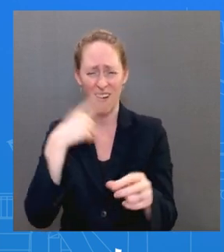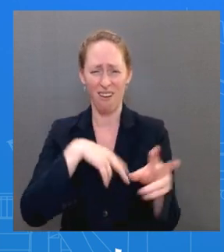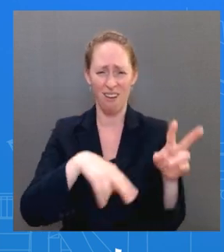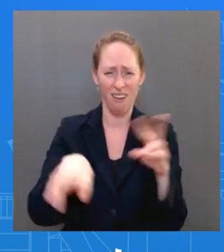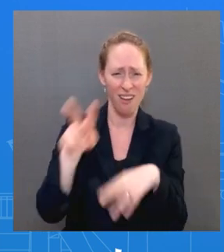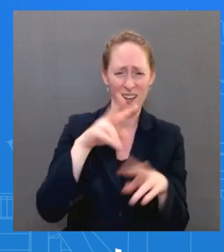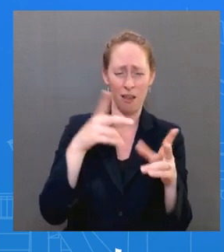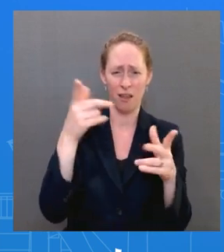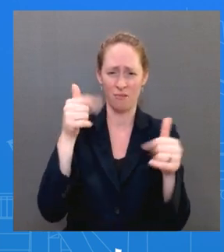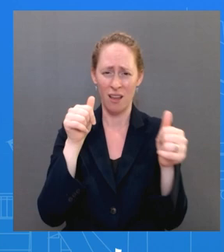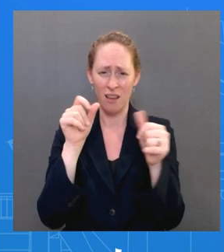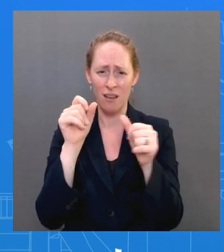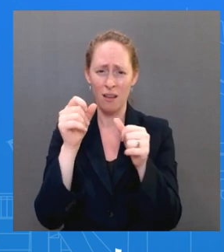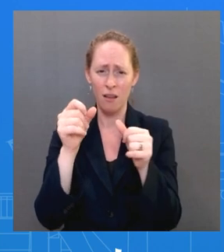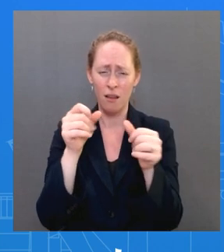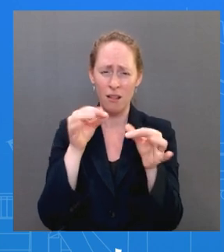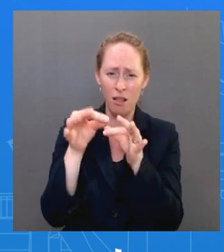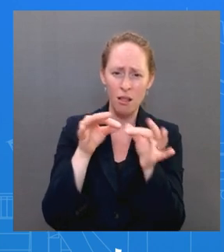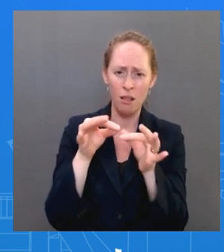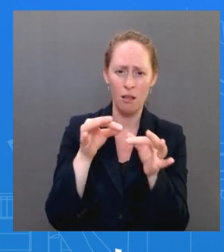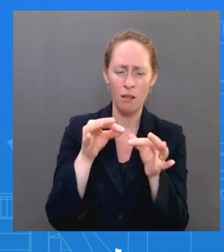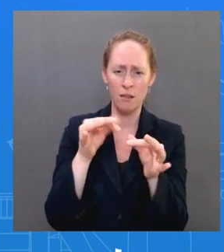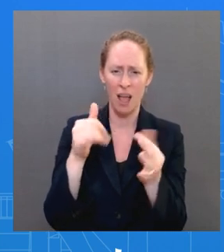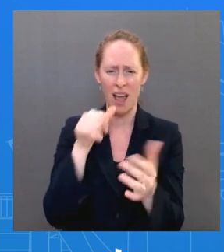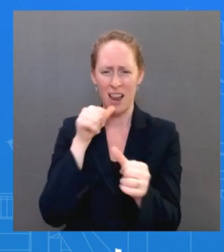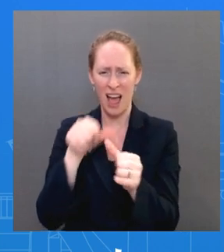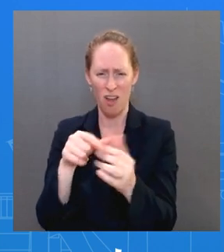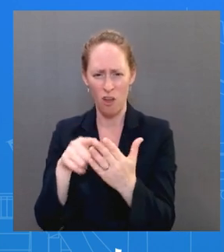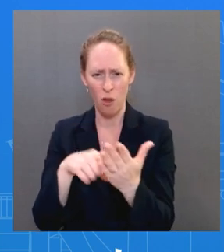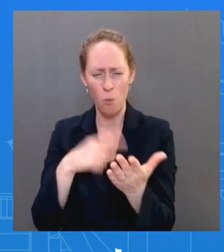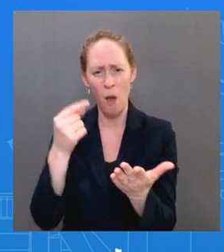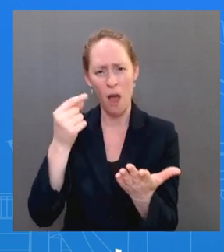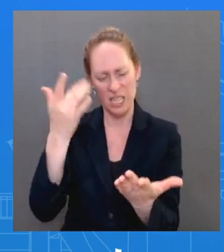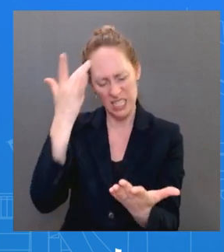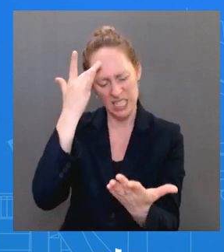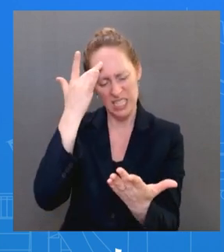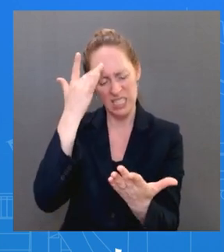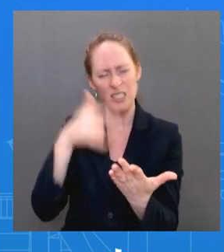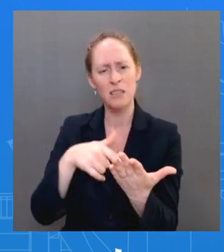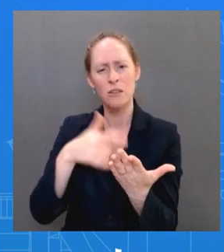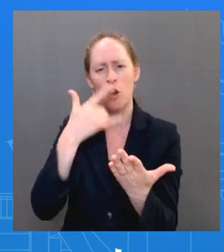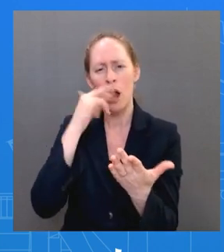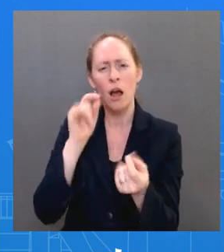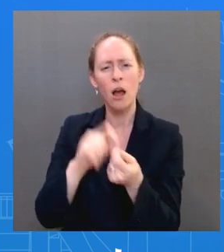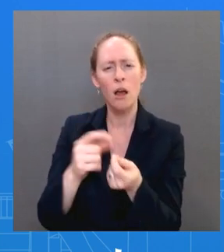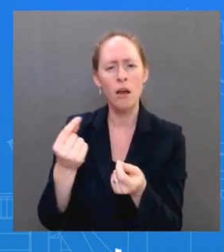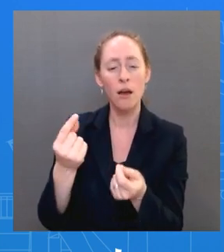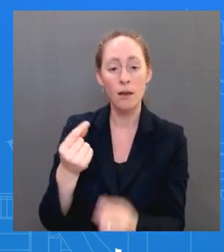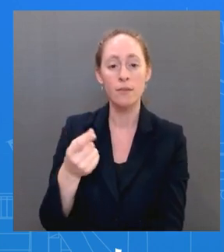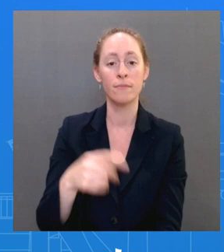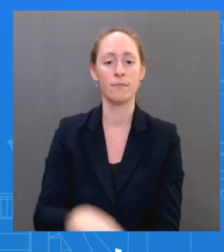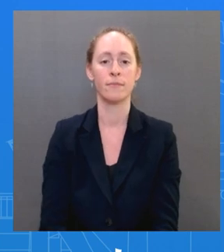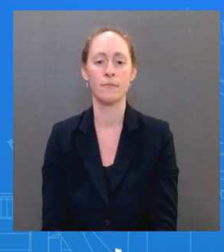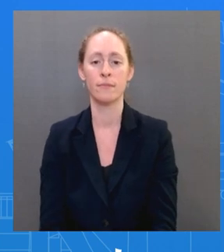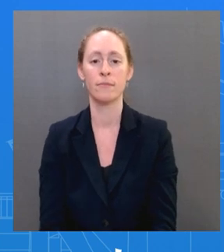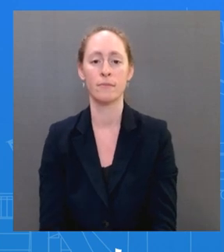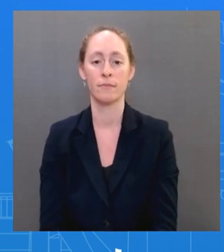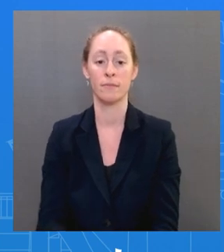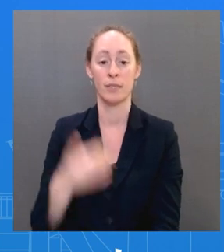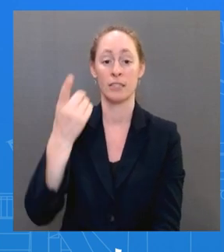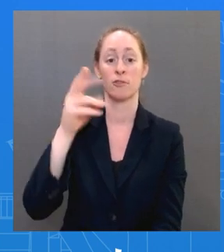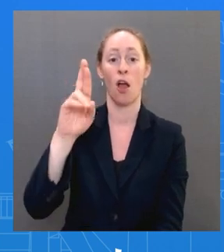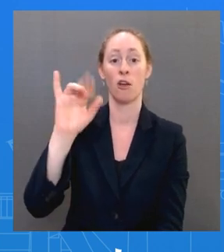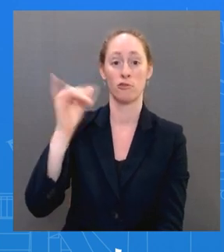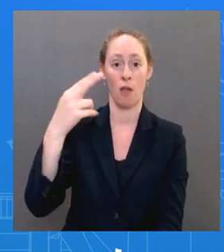letter versus how you all laid it out in the briefing room. And then Dr. Jha, you did some interviews this morning, but your last update from the president was at 10 o'clock the